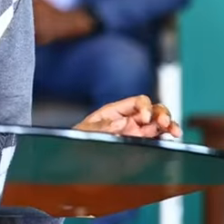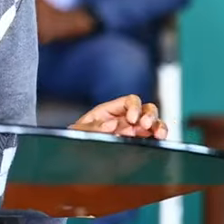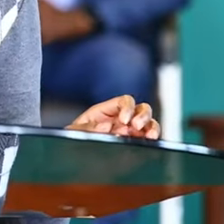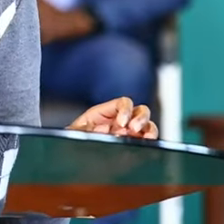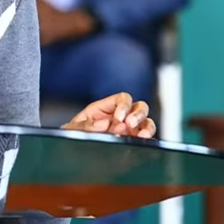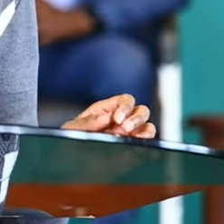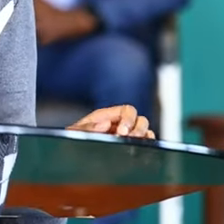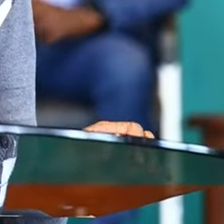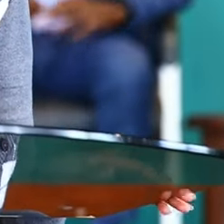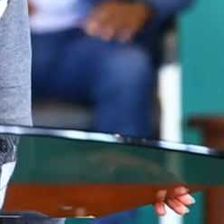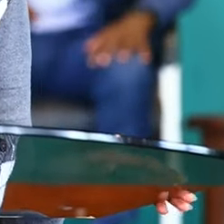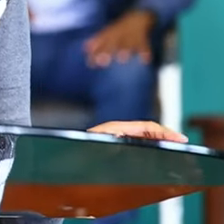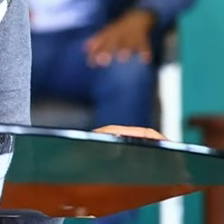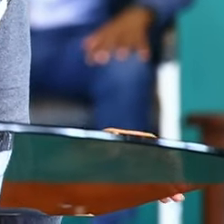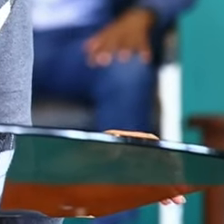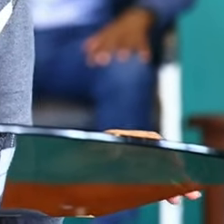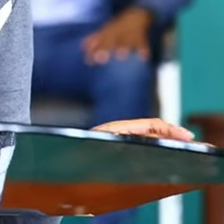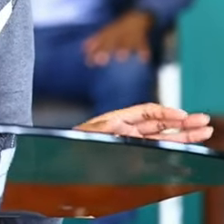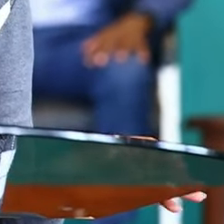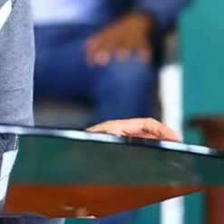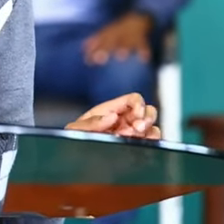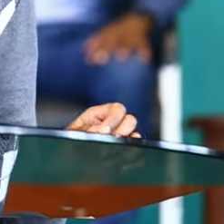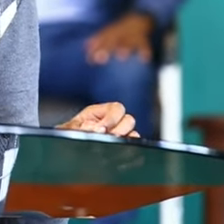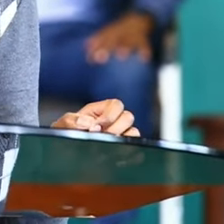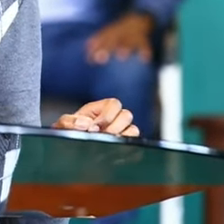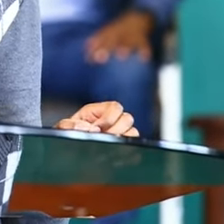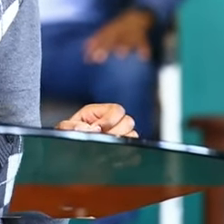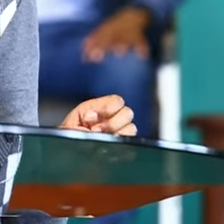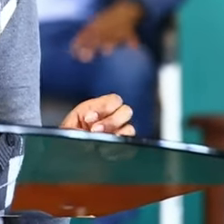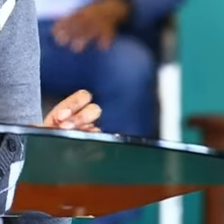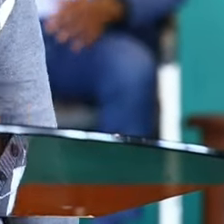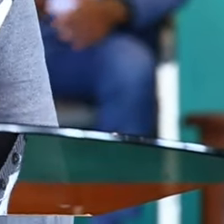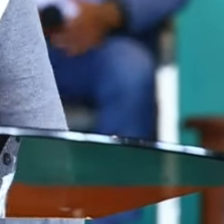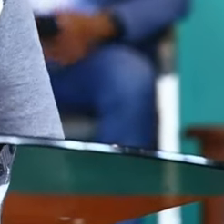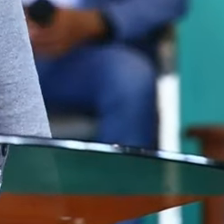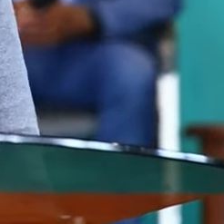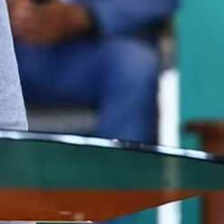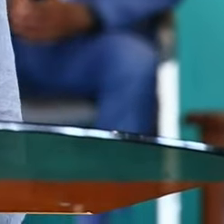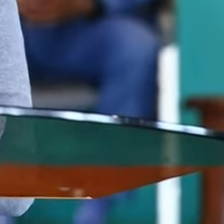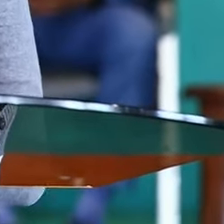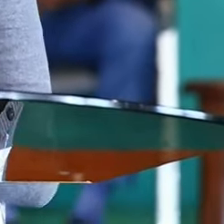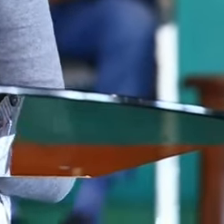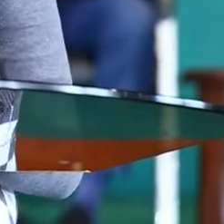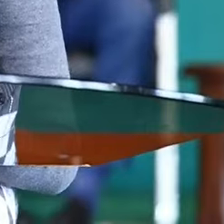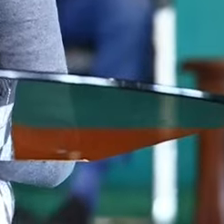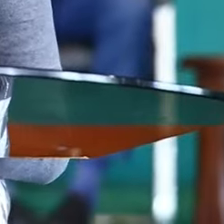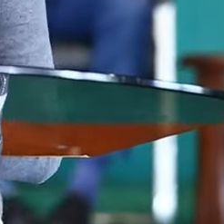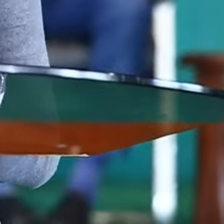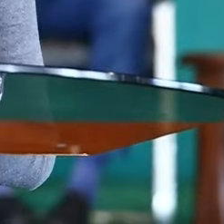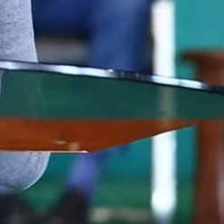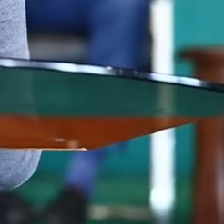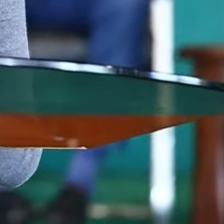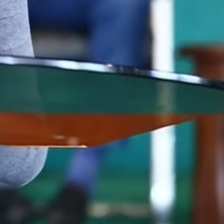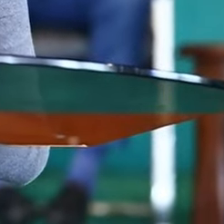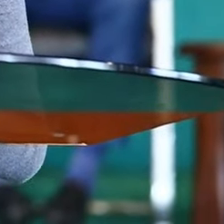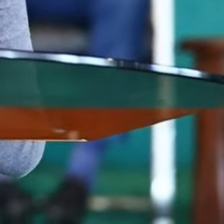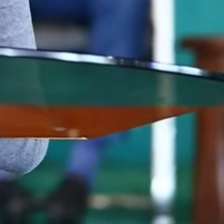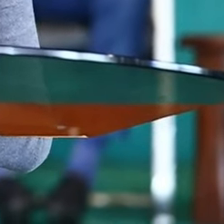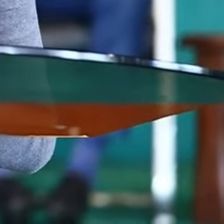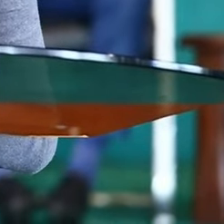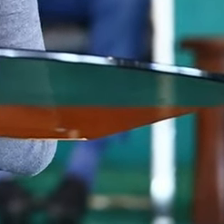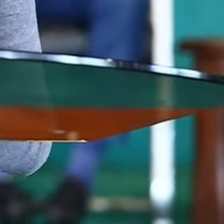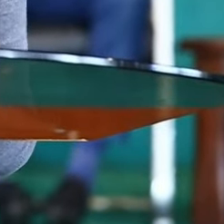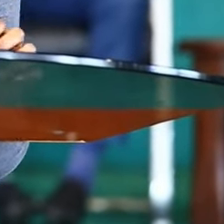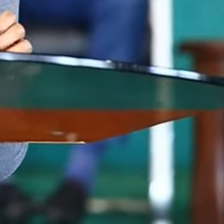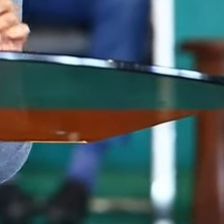Praying all day. That is the title of our mission story today. My name's Amy. And today we're looking at Jennifer's